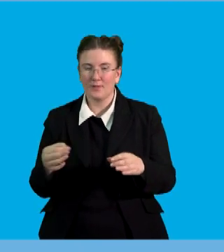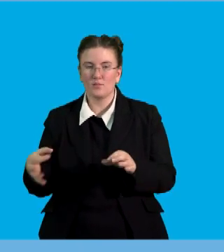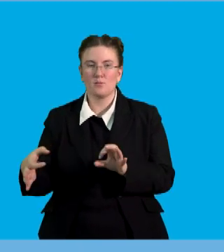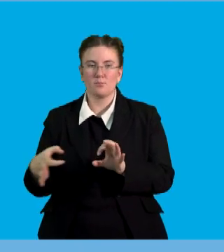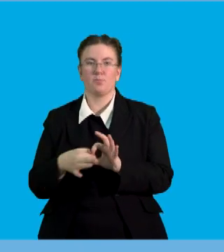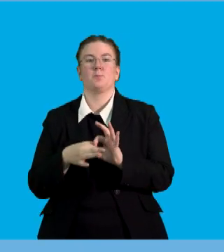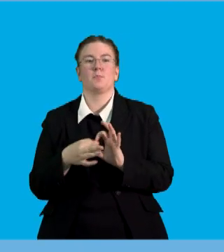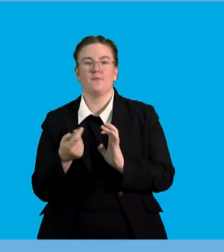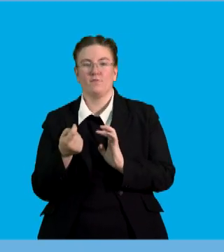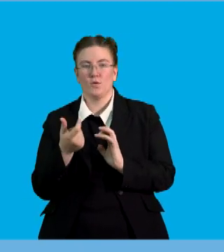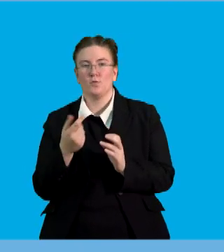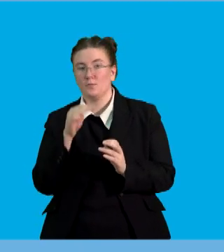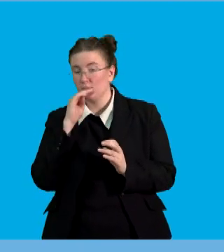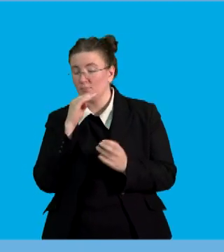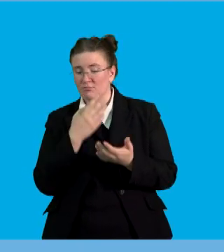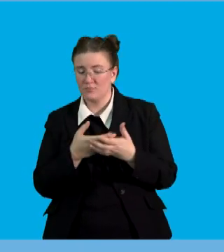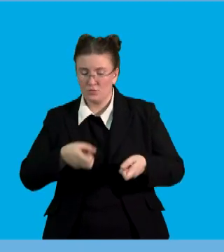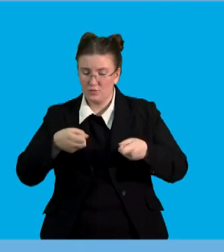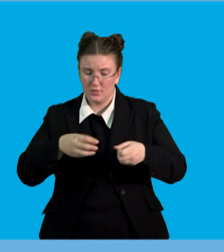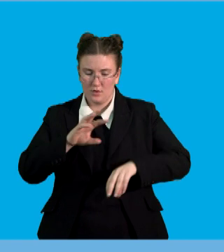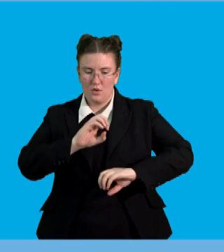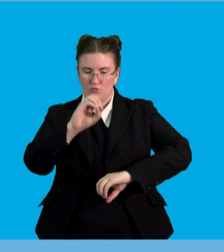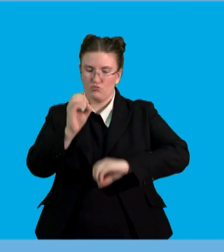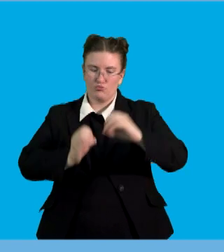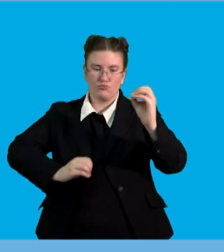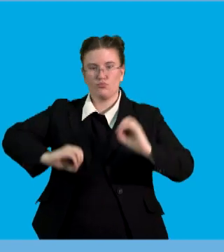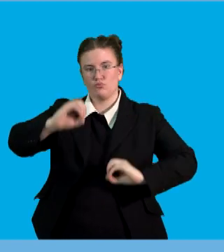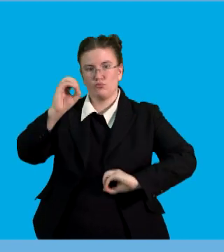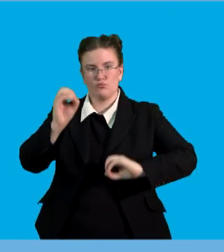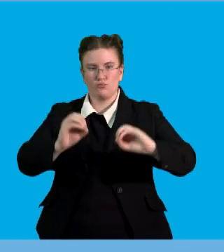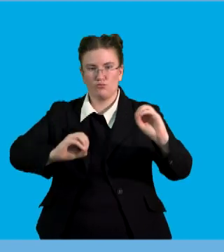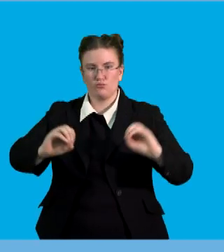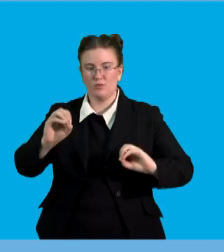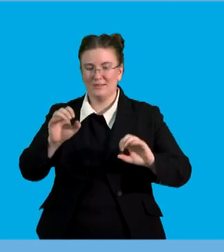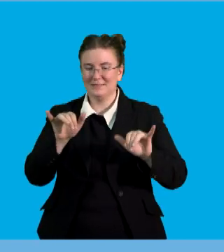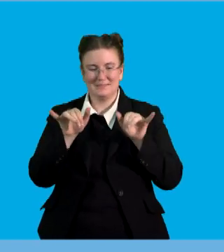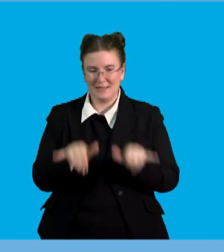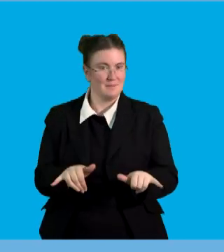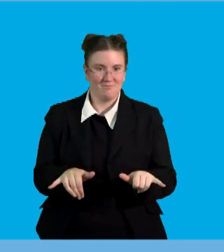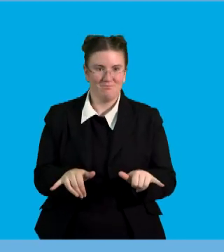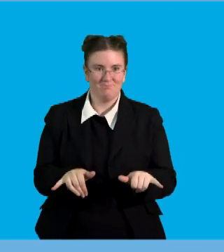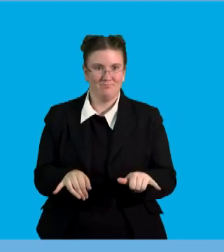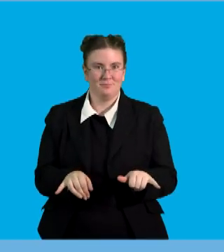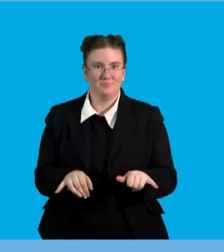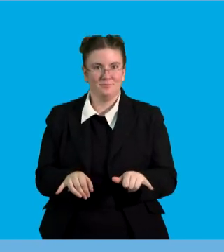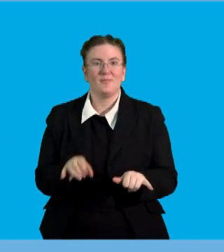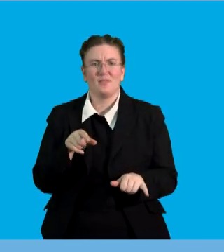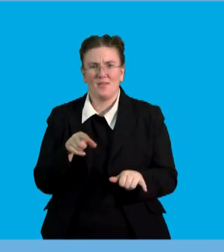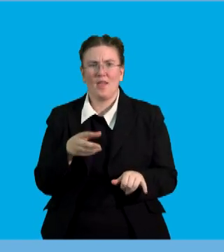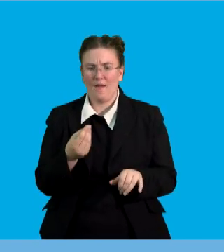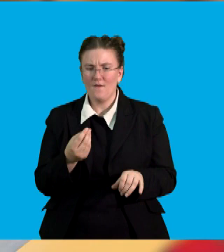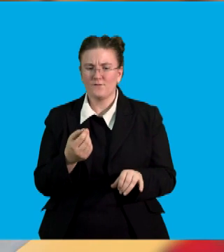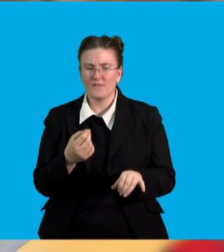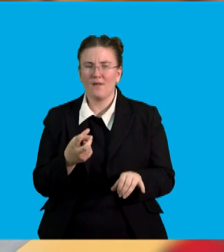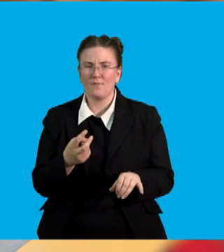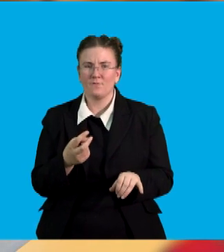freely within that container that they are in. So that is why the gas particles, they do not have a fixed shape because they are